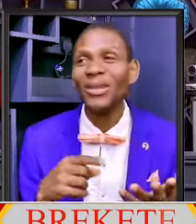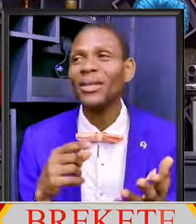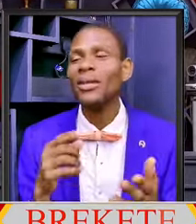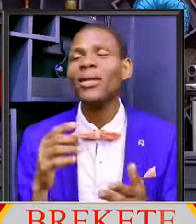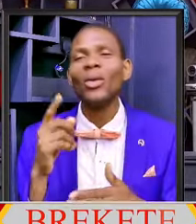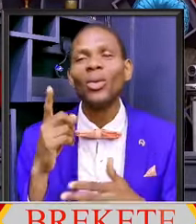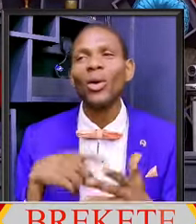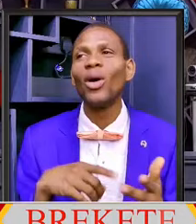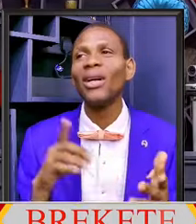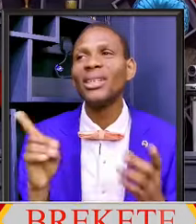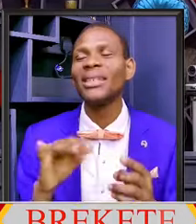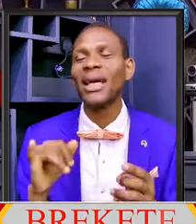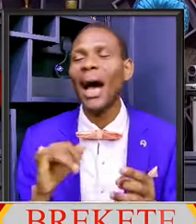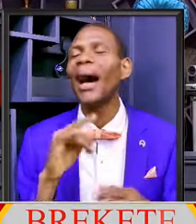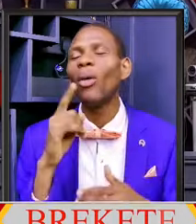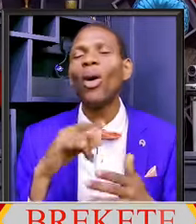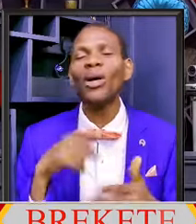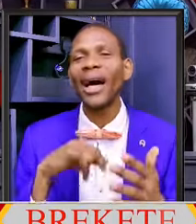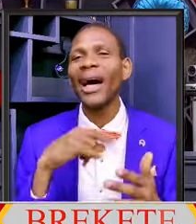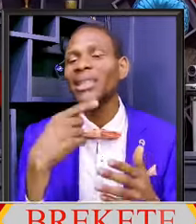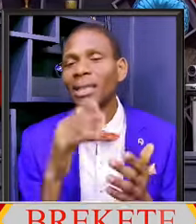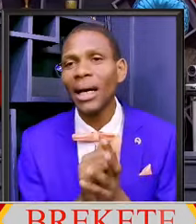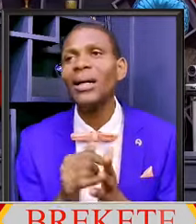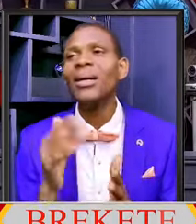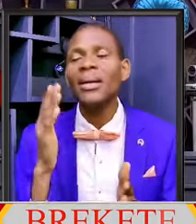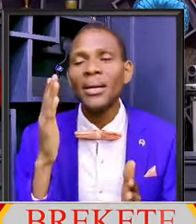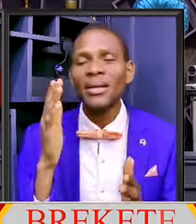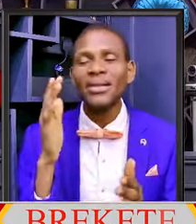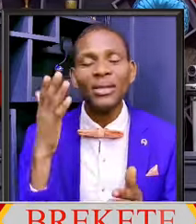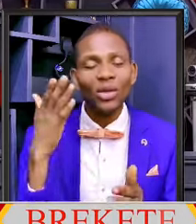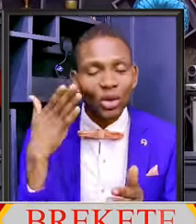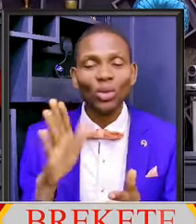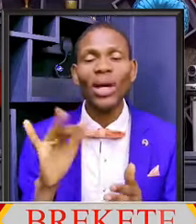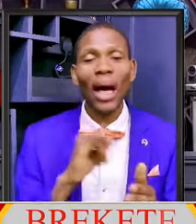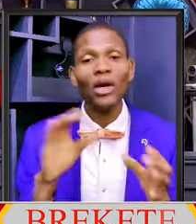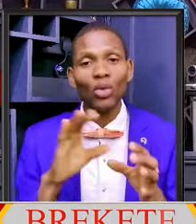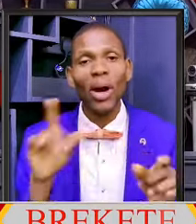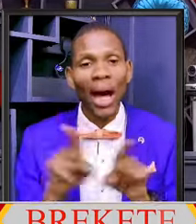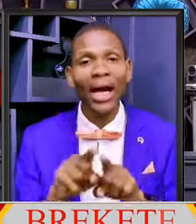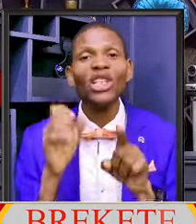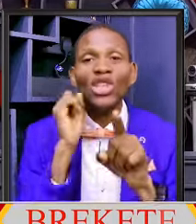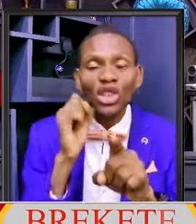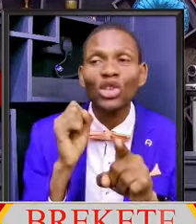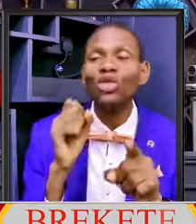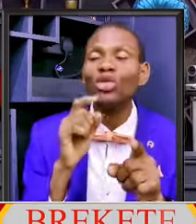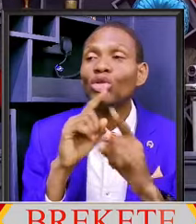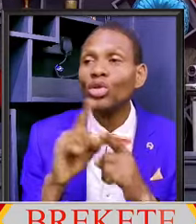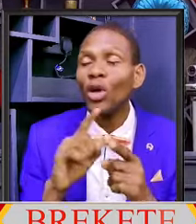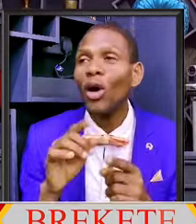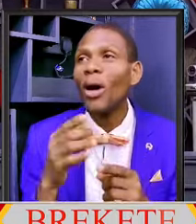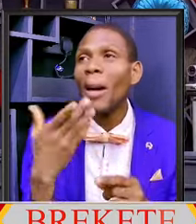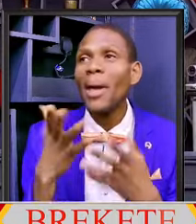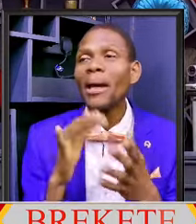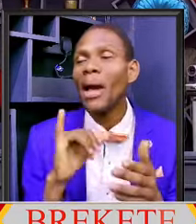Wait, I talk. We say make I do as you talk. When I say no. You I say make I.